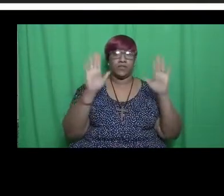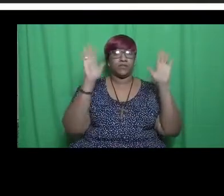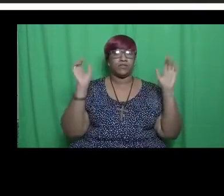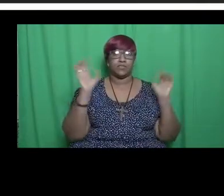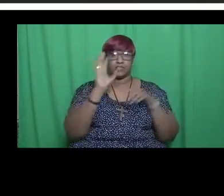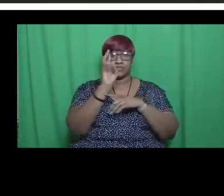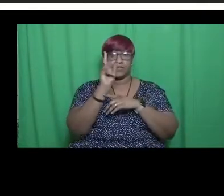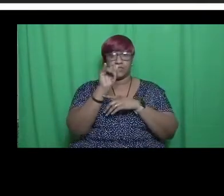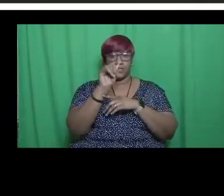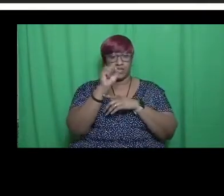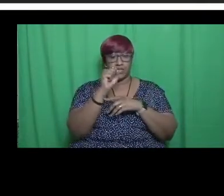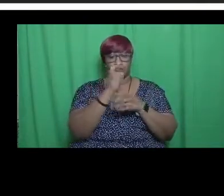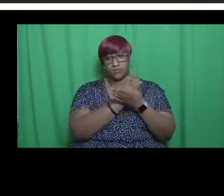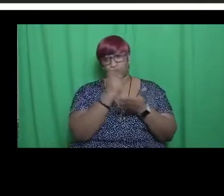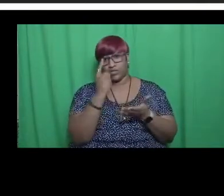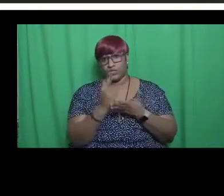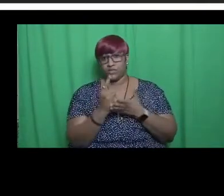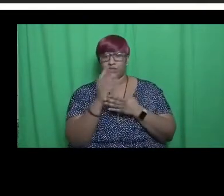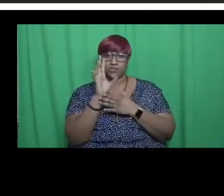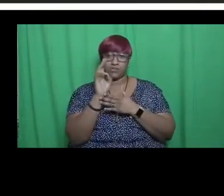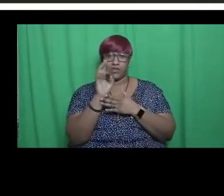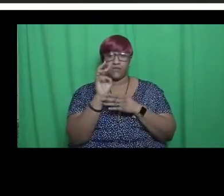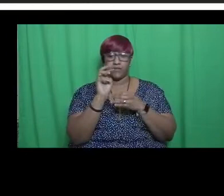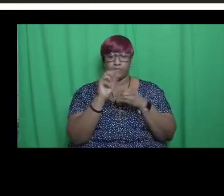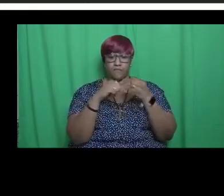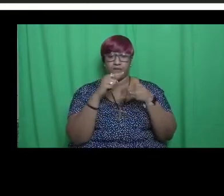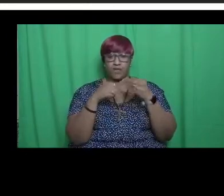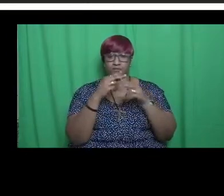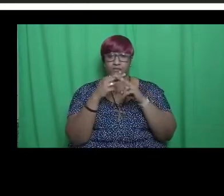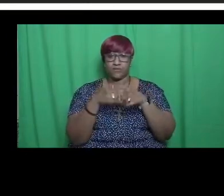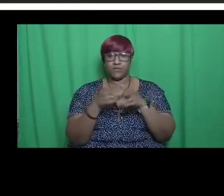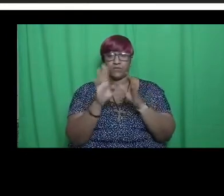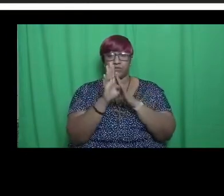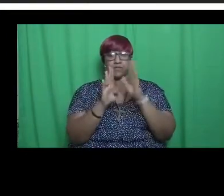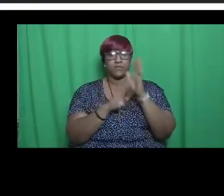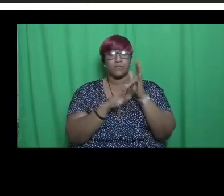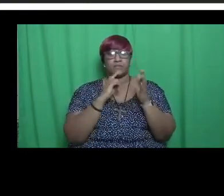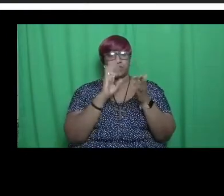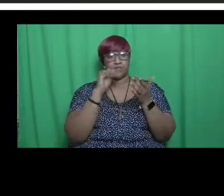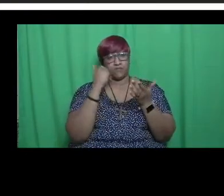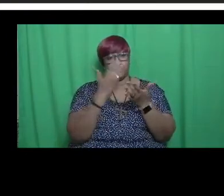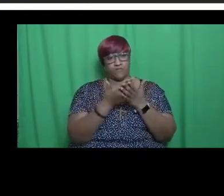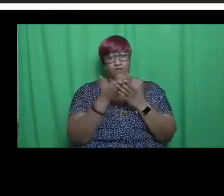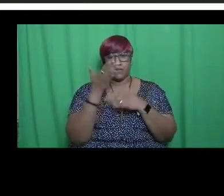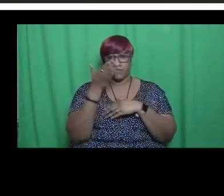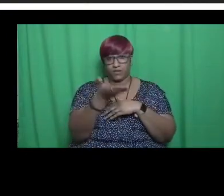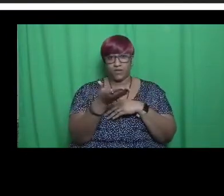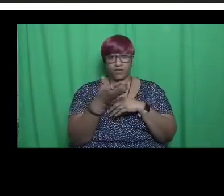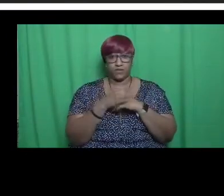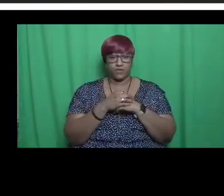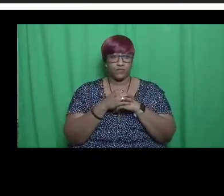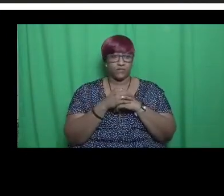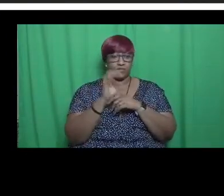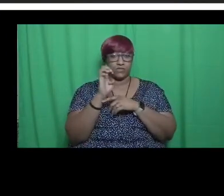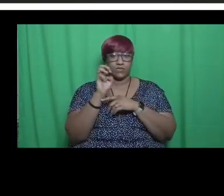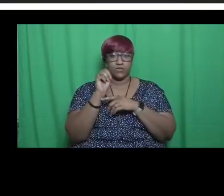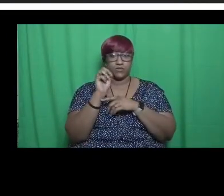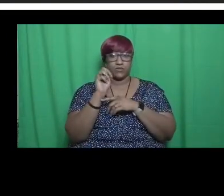7 days a week, 7 miles. And the Bible says when they got there to